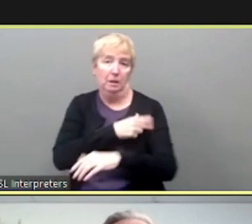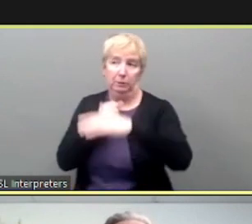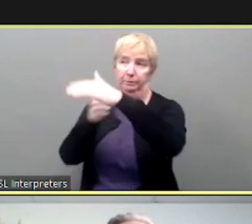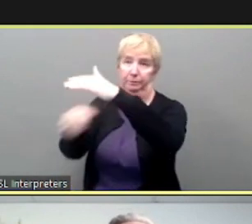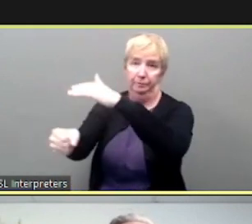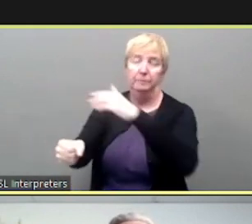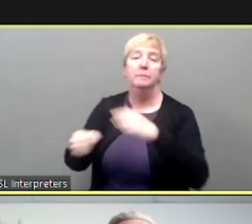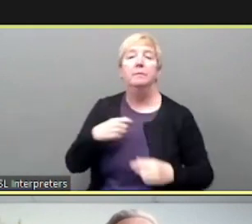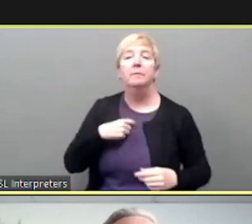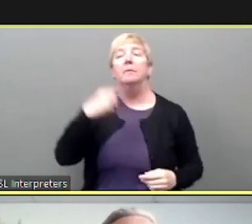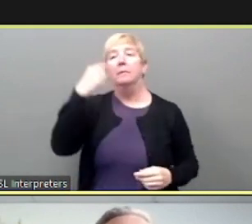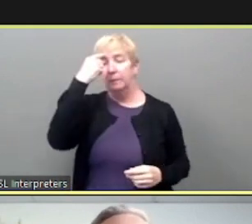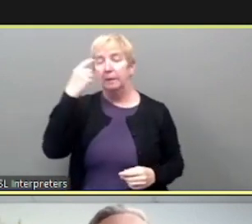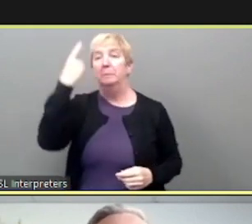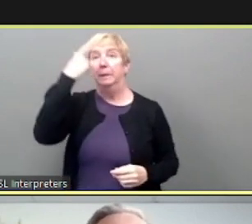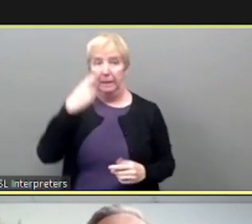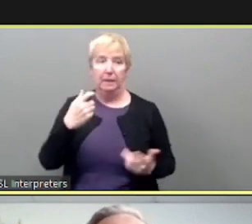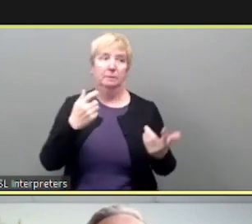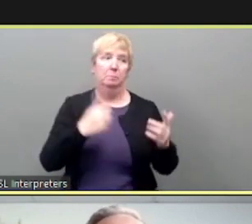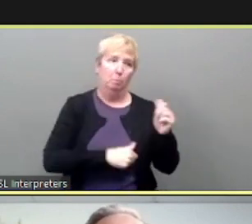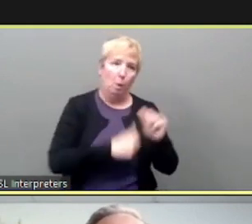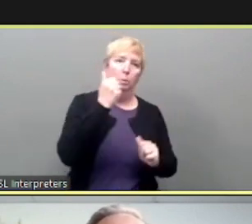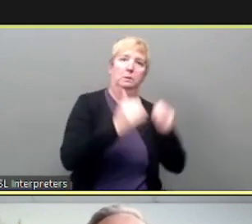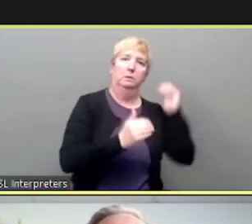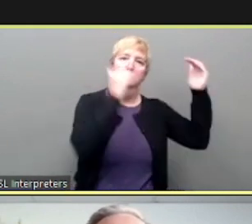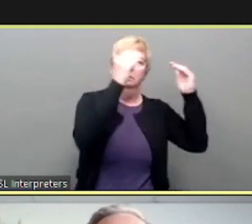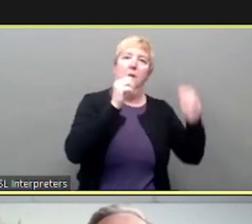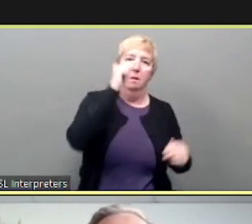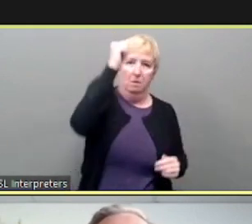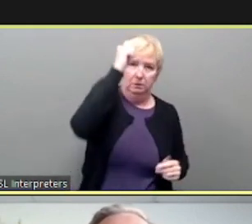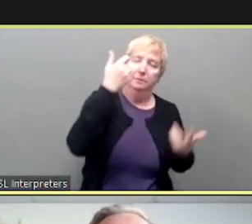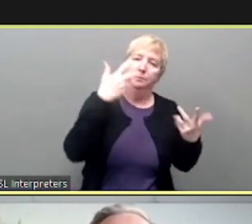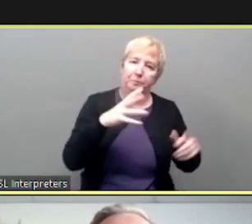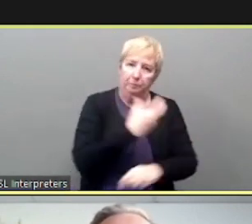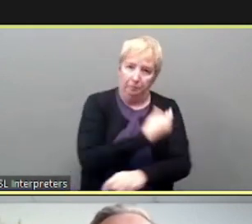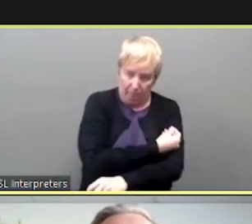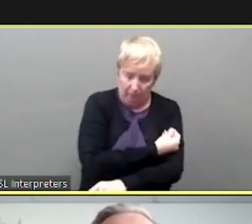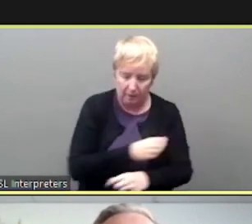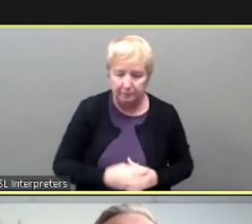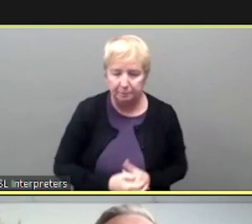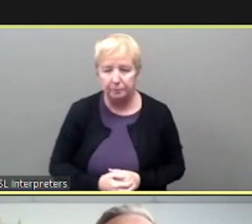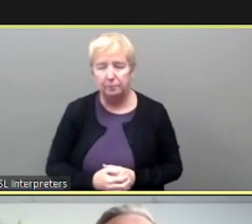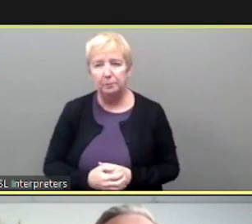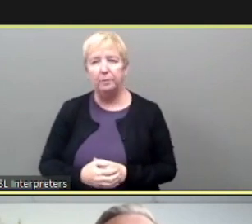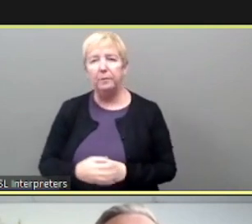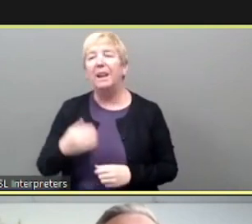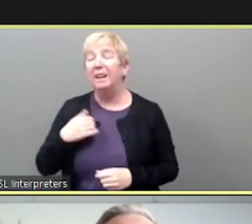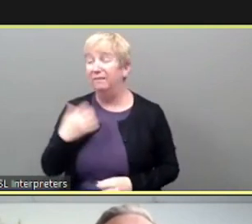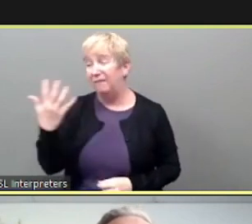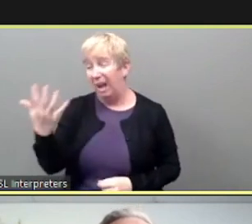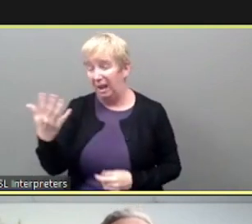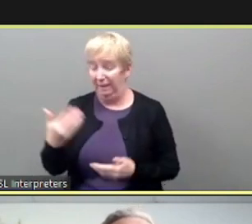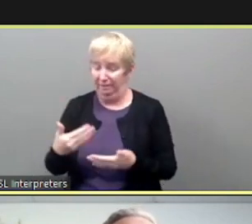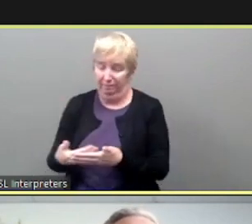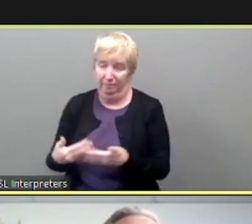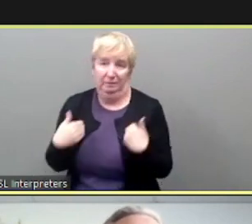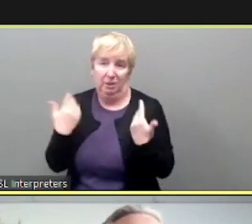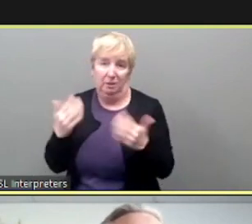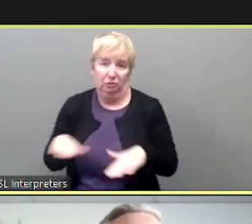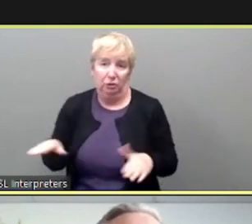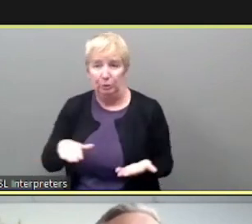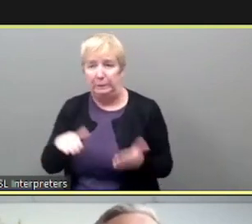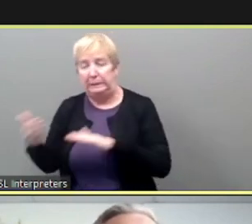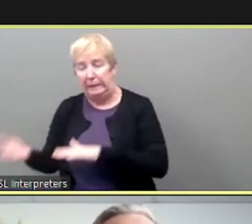high state vaccination rate. And there have been 5 pediatric deaths. Sadly, no